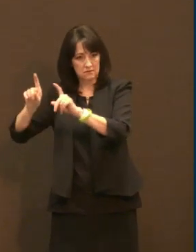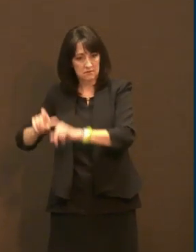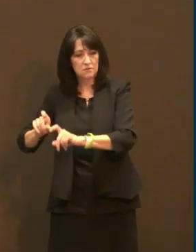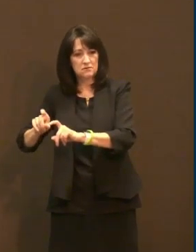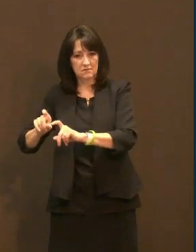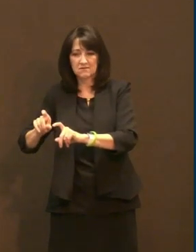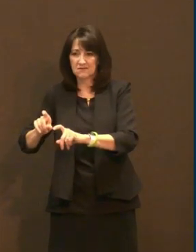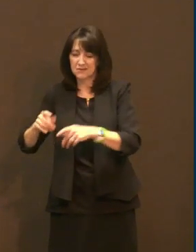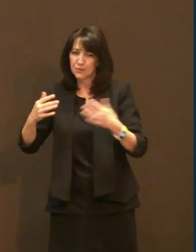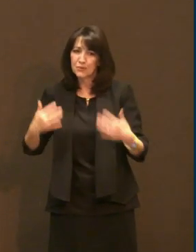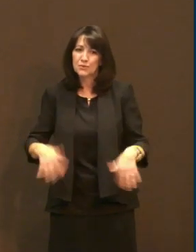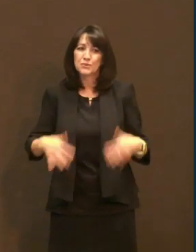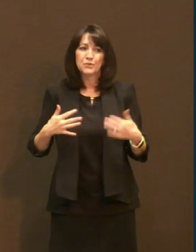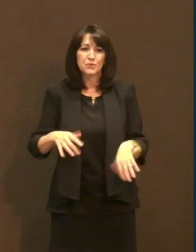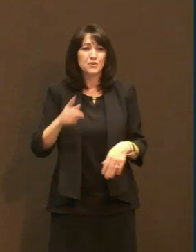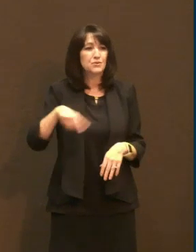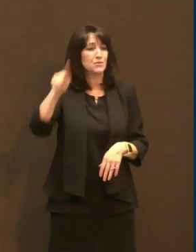of work. So